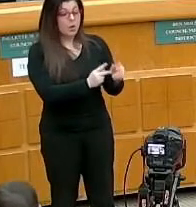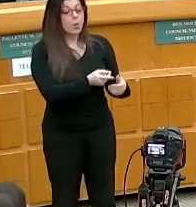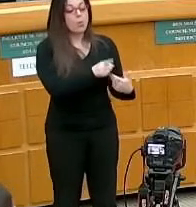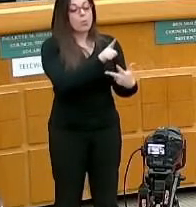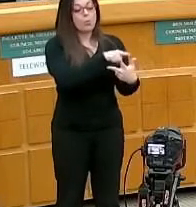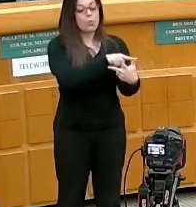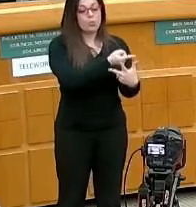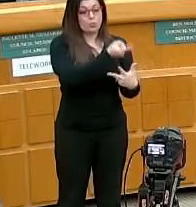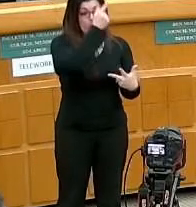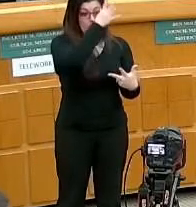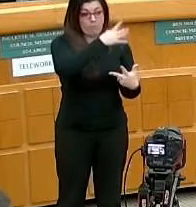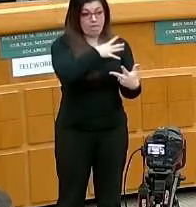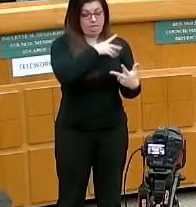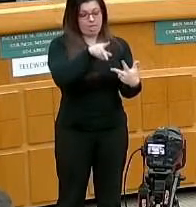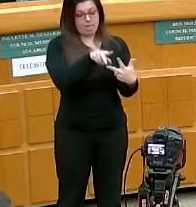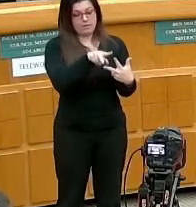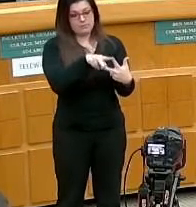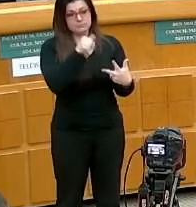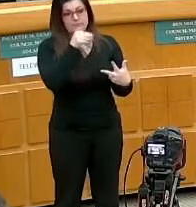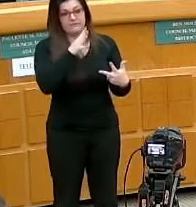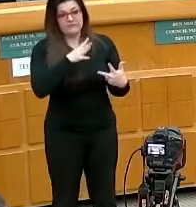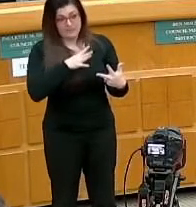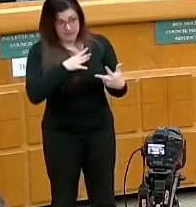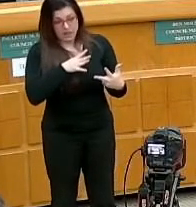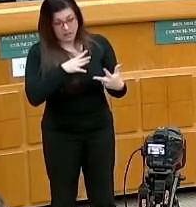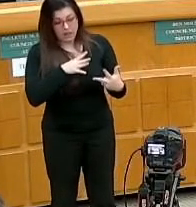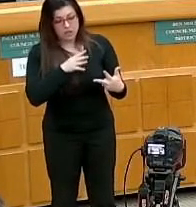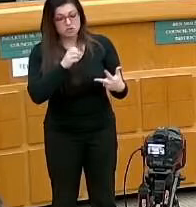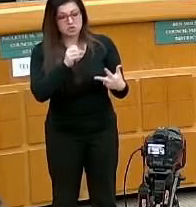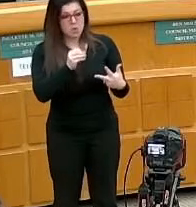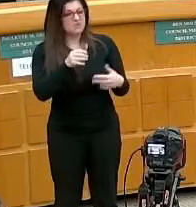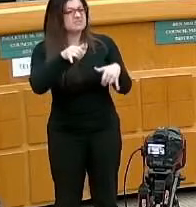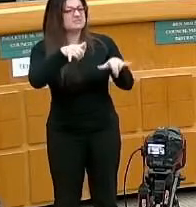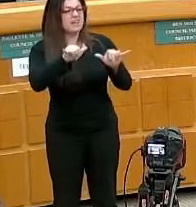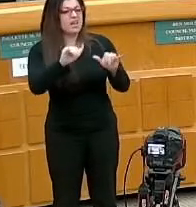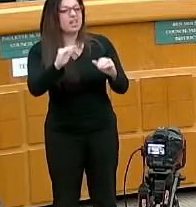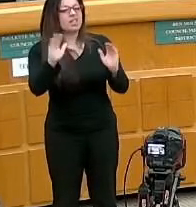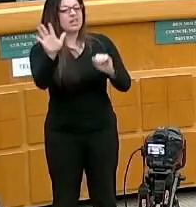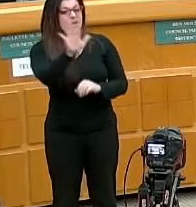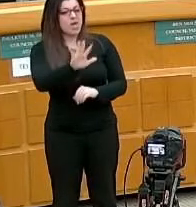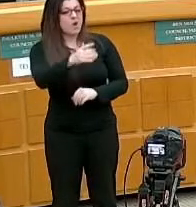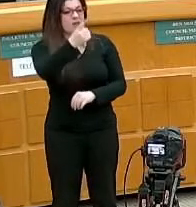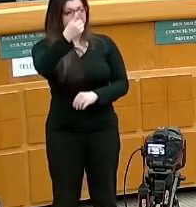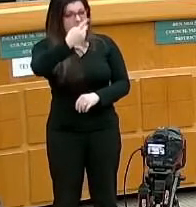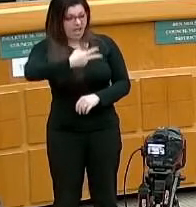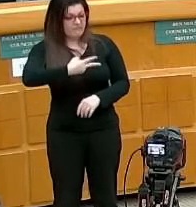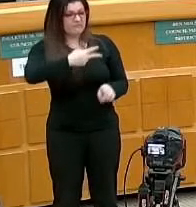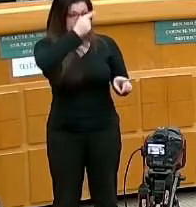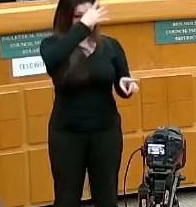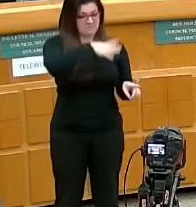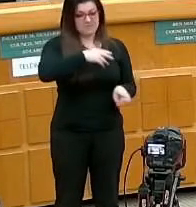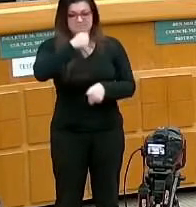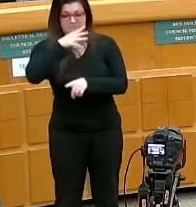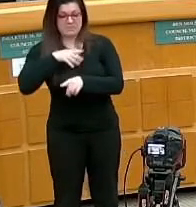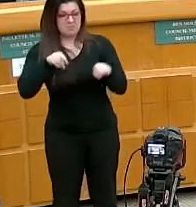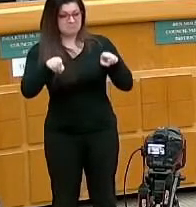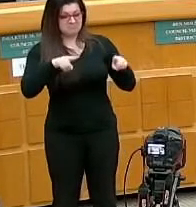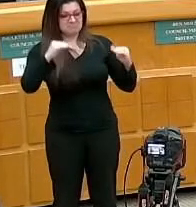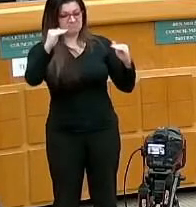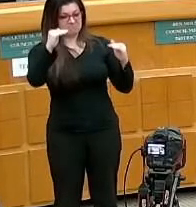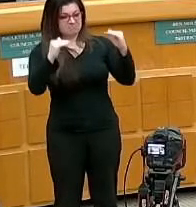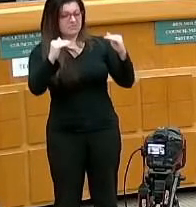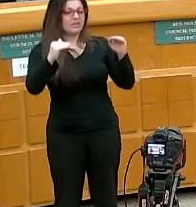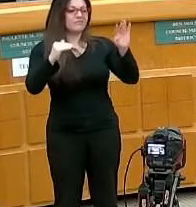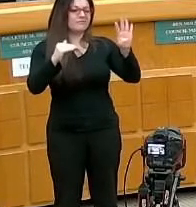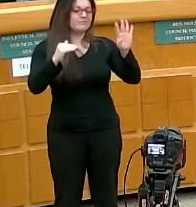were female, and so our distribution is still about 50-50. 52% of all our cases are male, and then 48% are